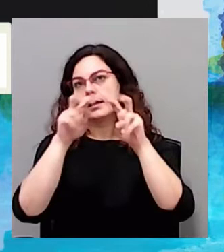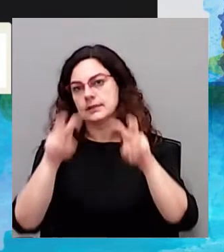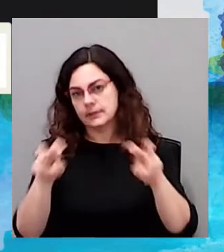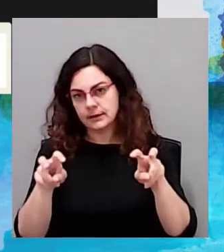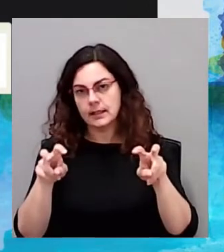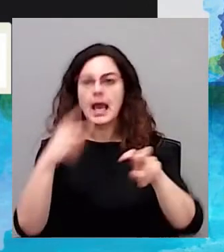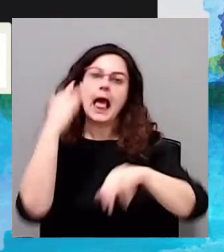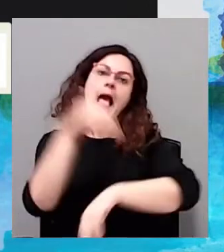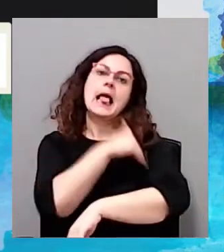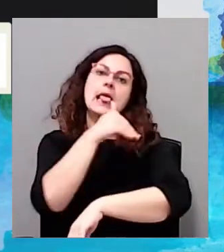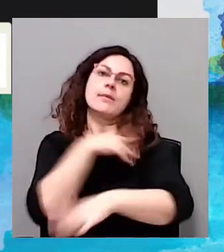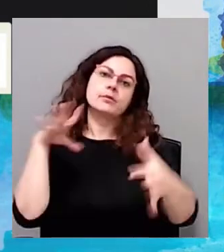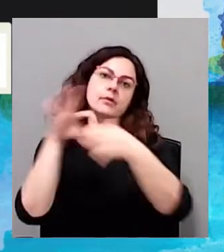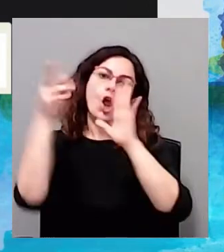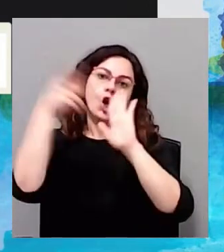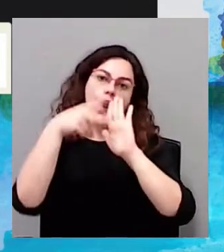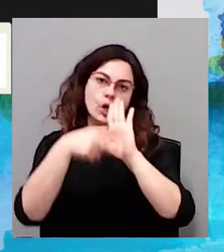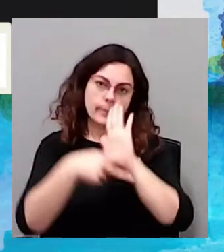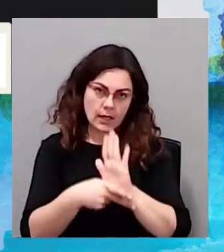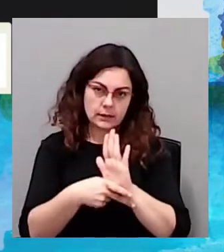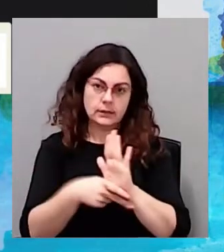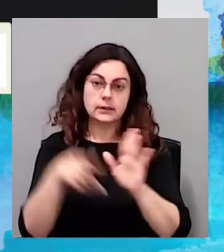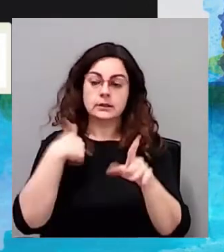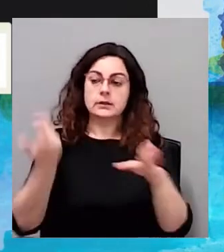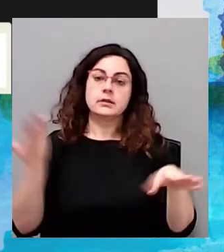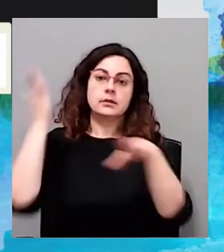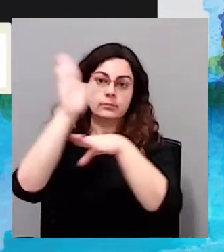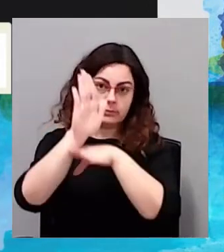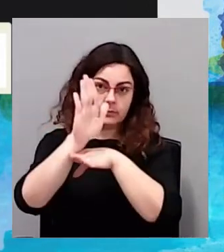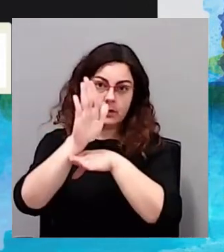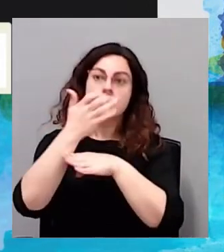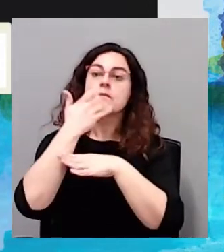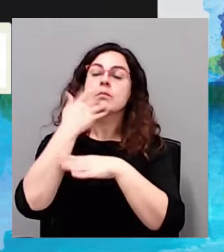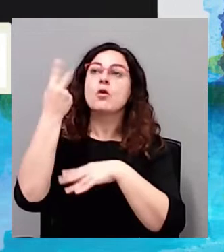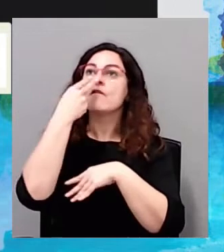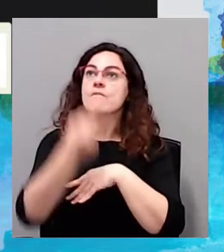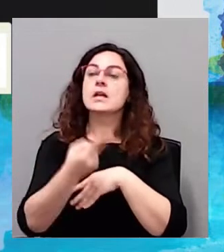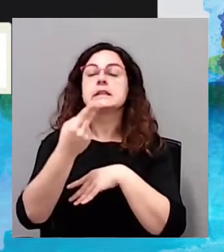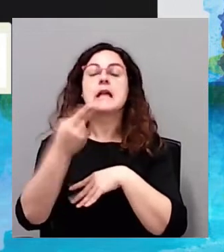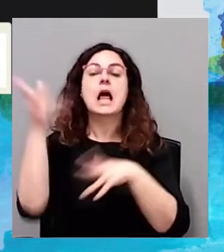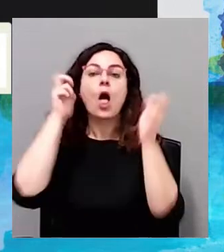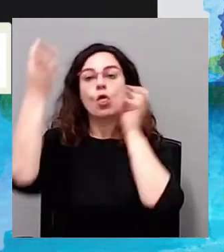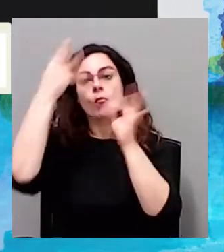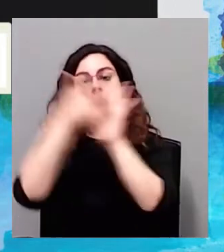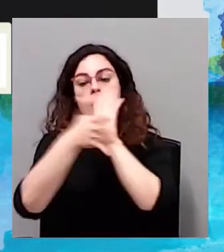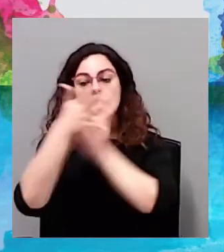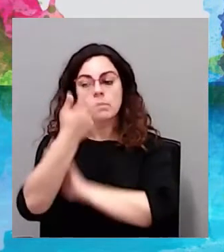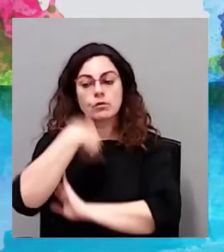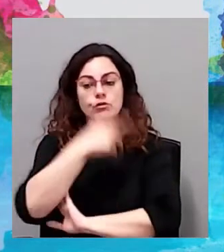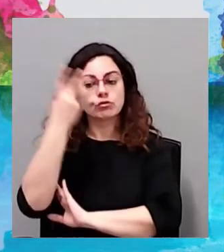in the academic analysis of the guidelines, there's proposals to make these visits